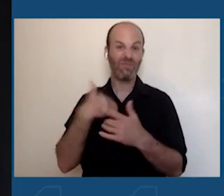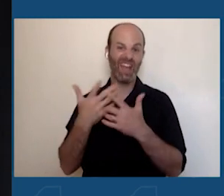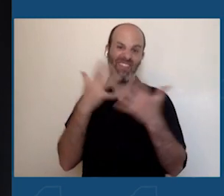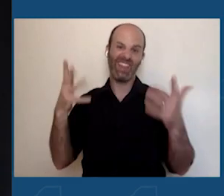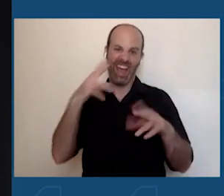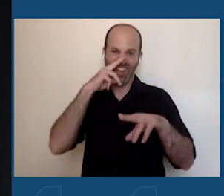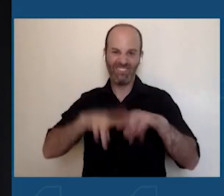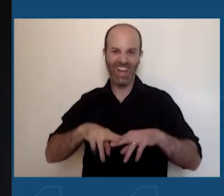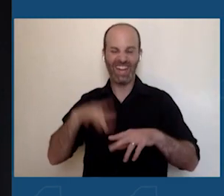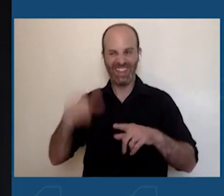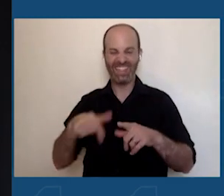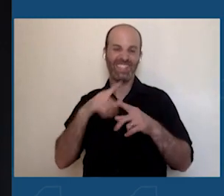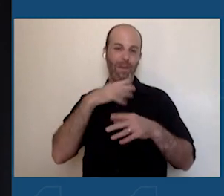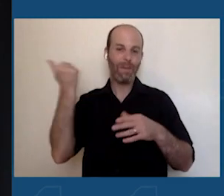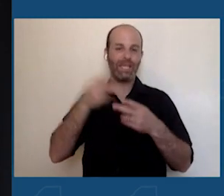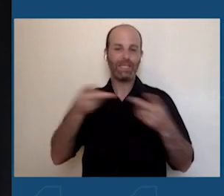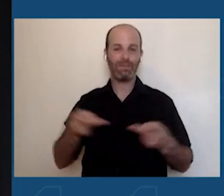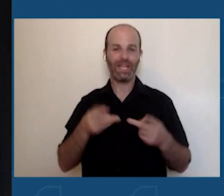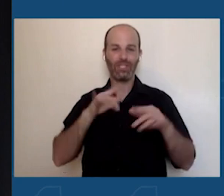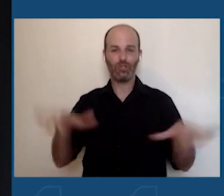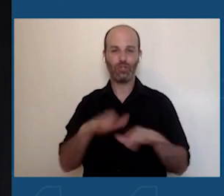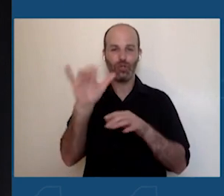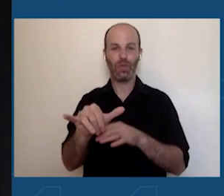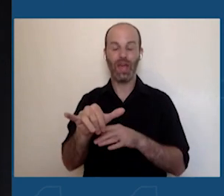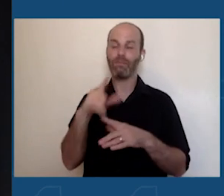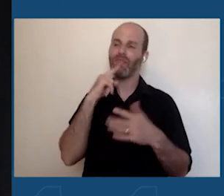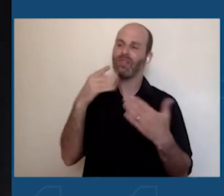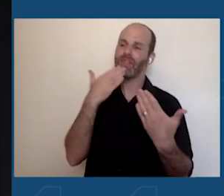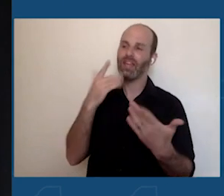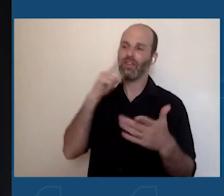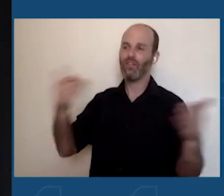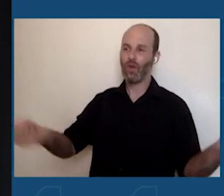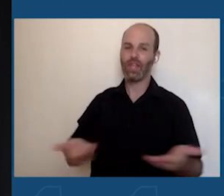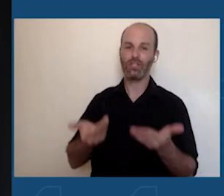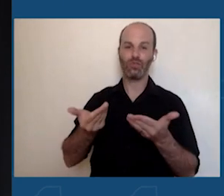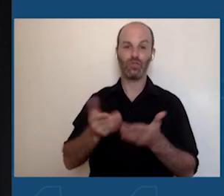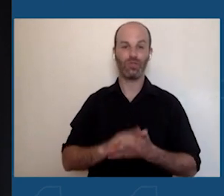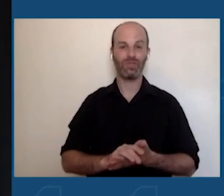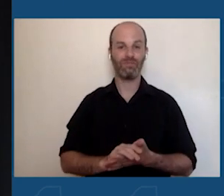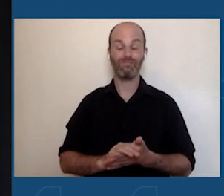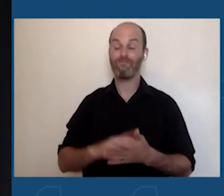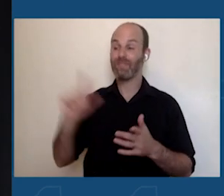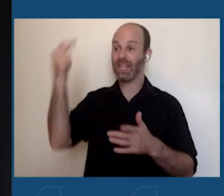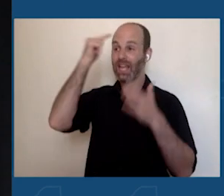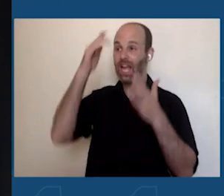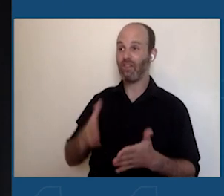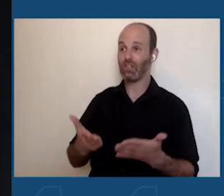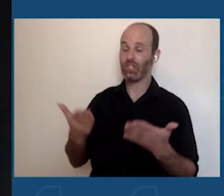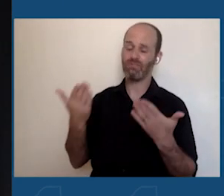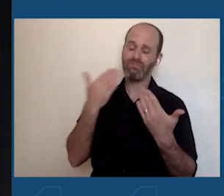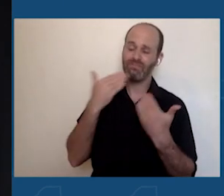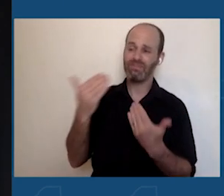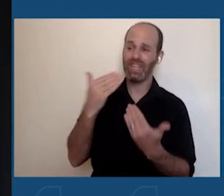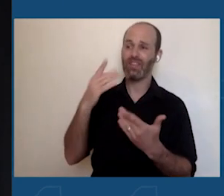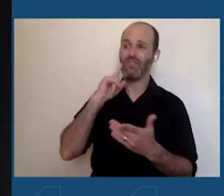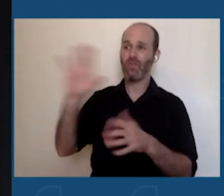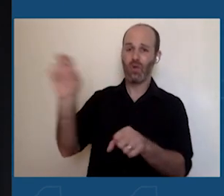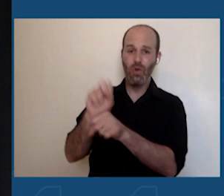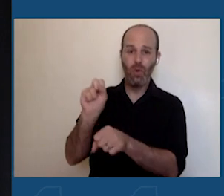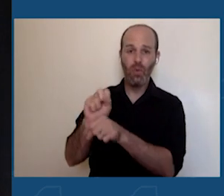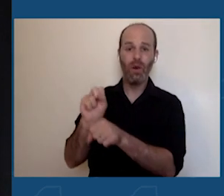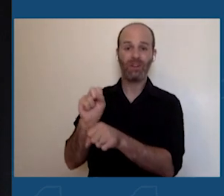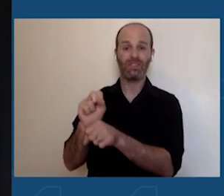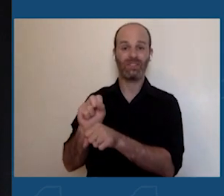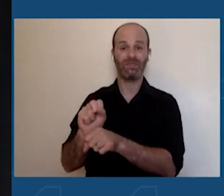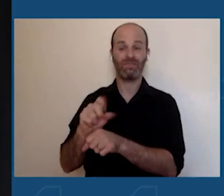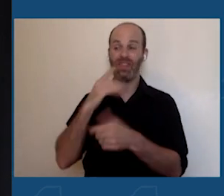place to do it. But thank you for the nice intro, Governor Hochul. Thank you for all you've been doing, and thank you for being here today to